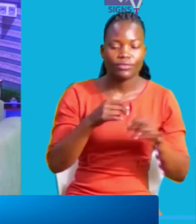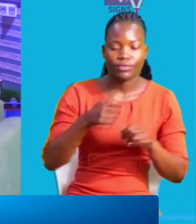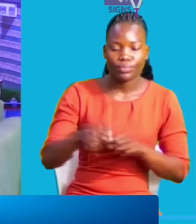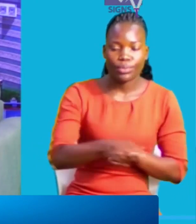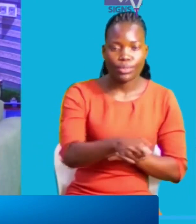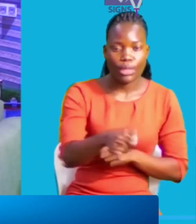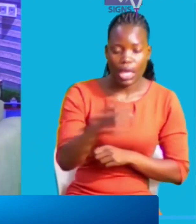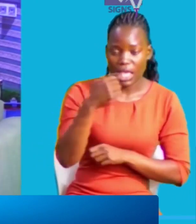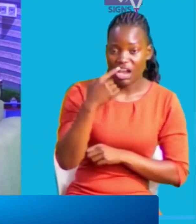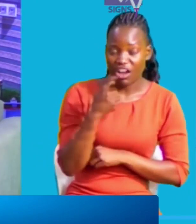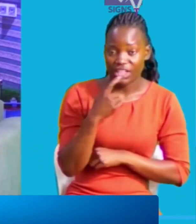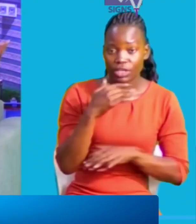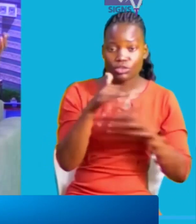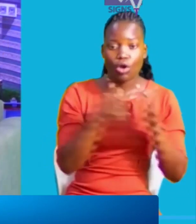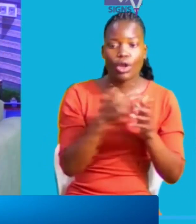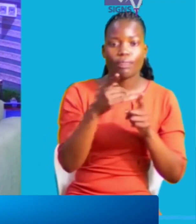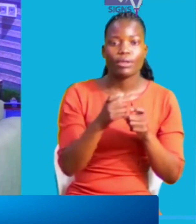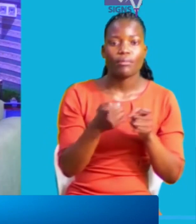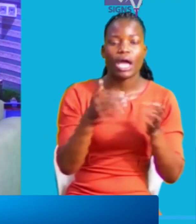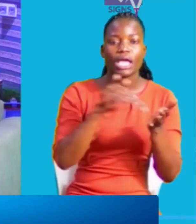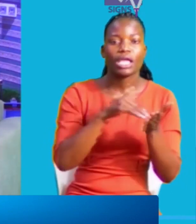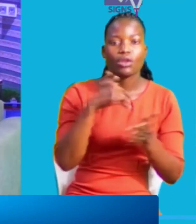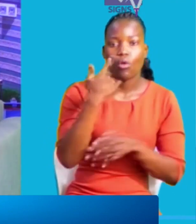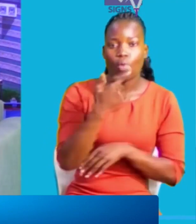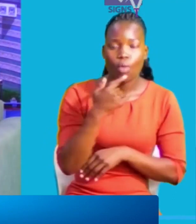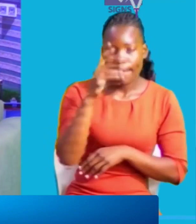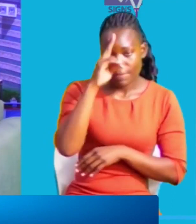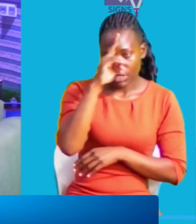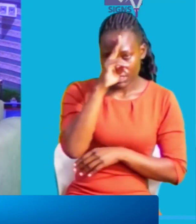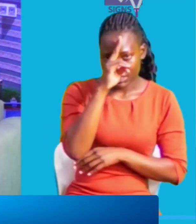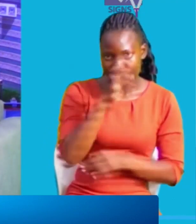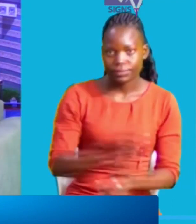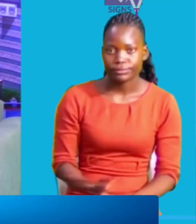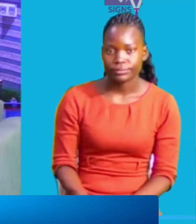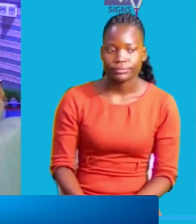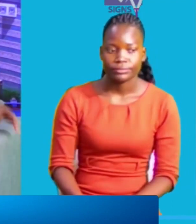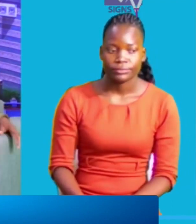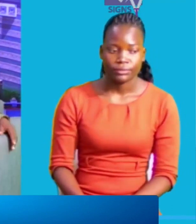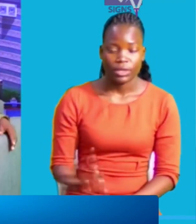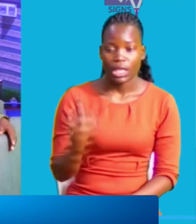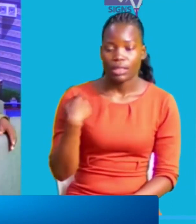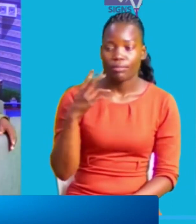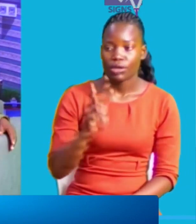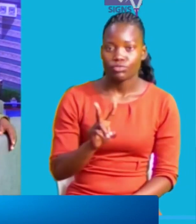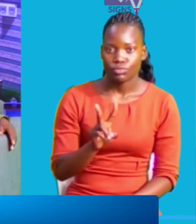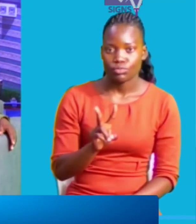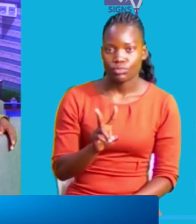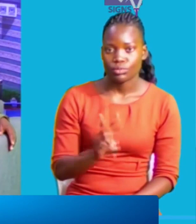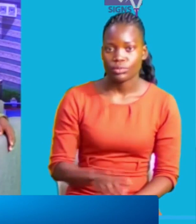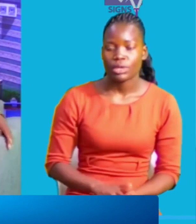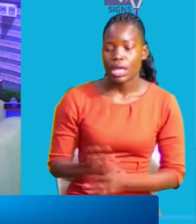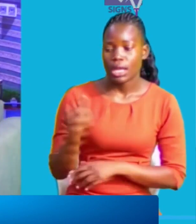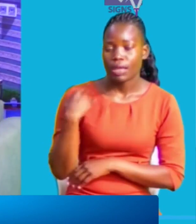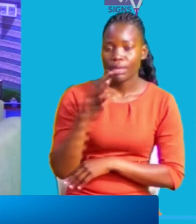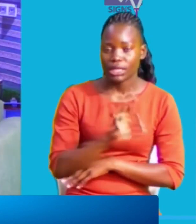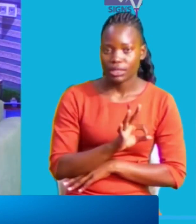All this blame again will come back to the police officers. That's number 2. Yeah. Number